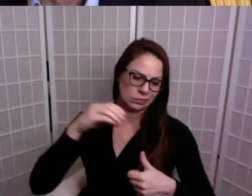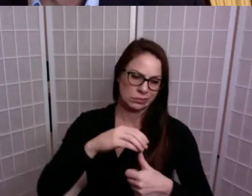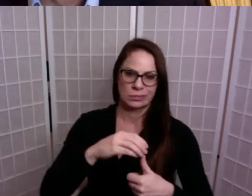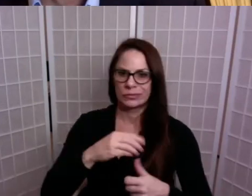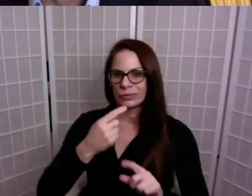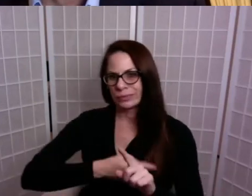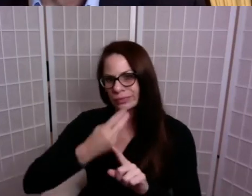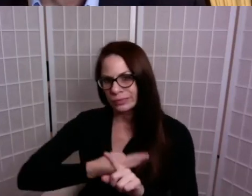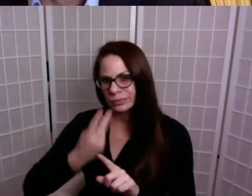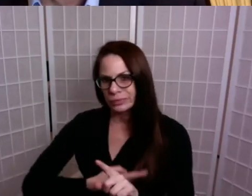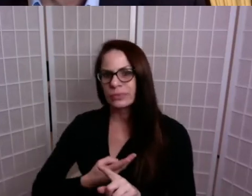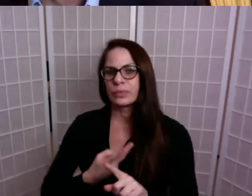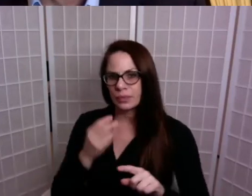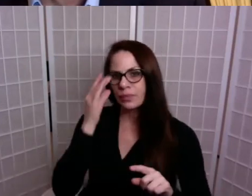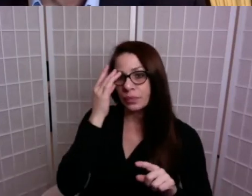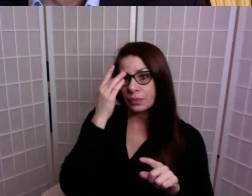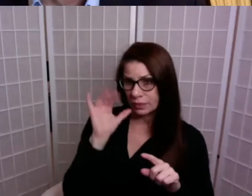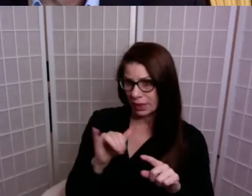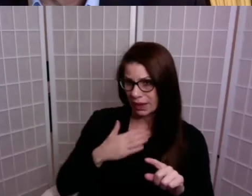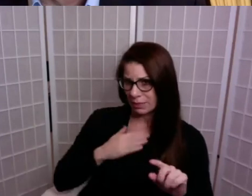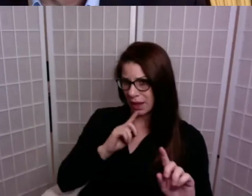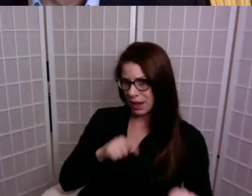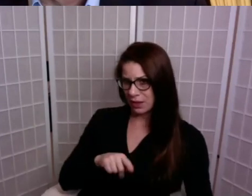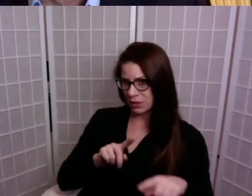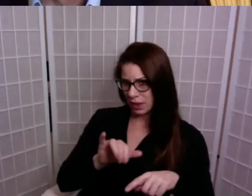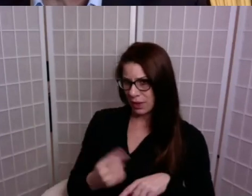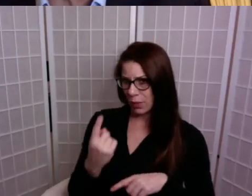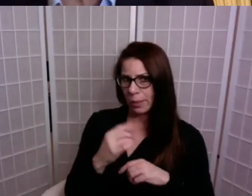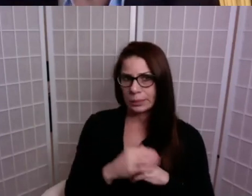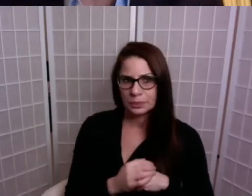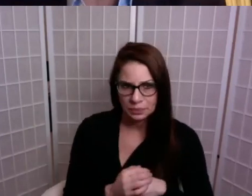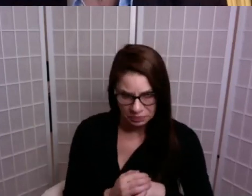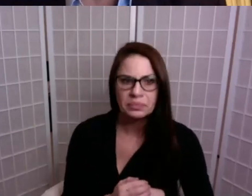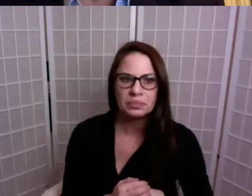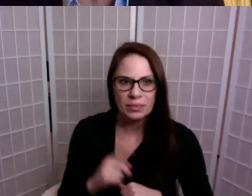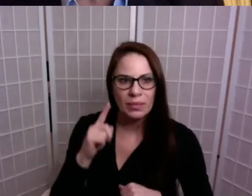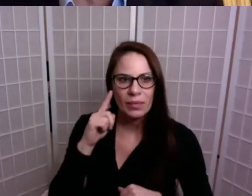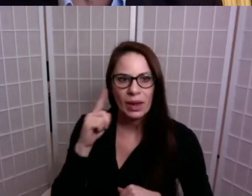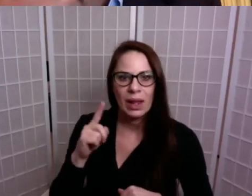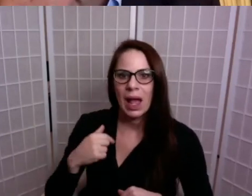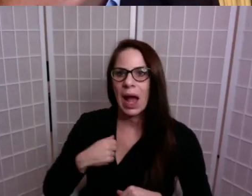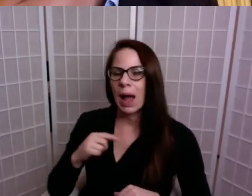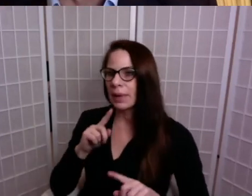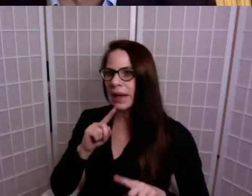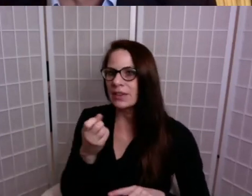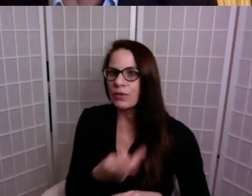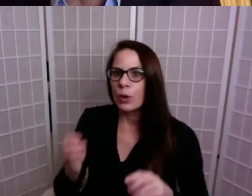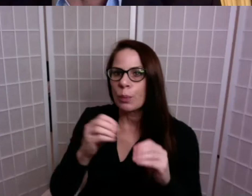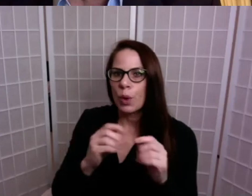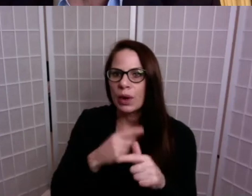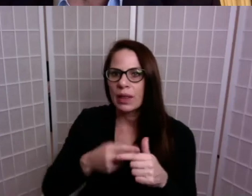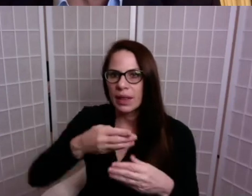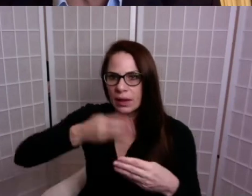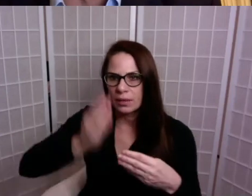result in stiffness. So that's the answer, my answer to that one. Okay, I think we've met now. I'm going to answer a couple more and we'll call it a night. The